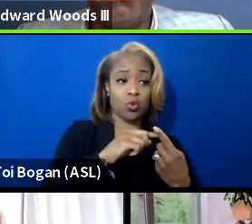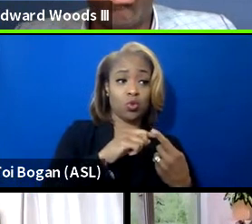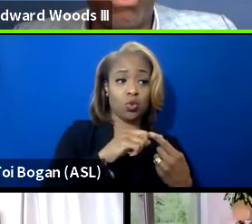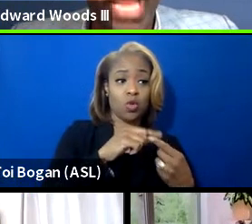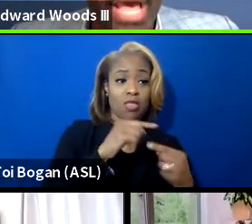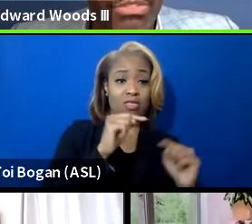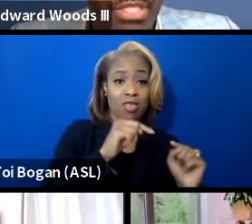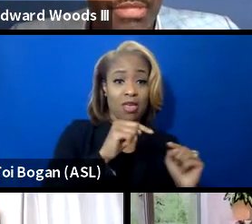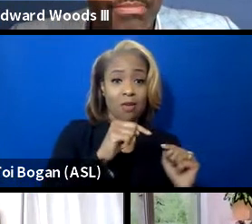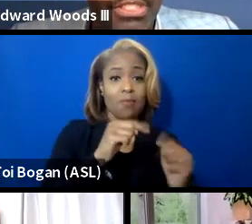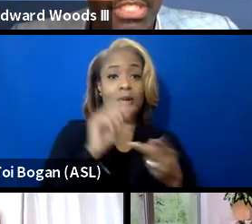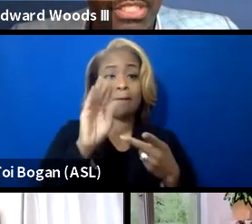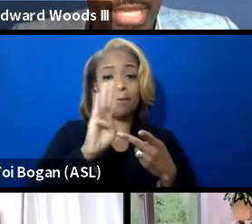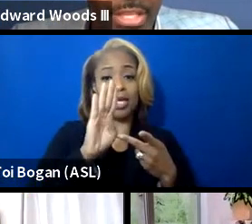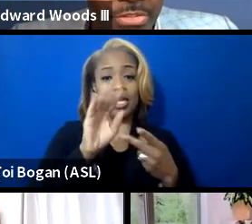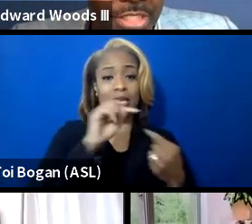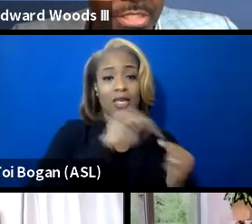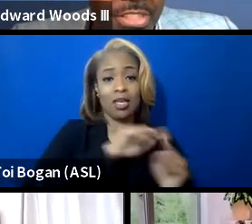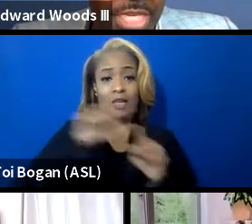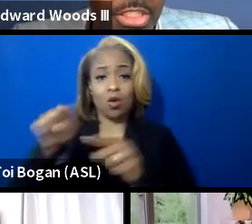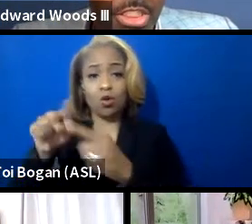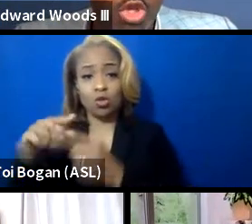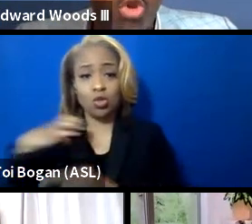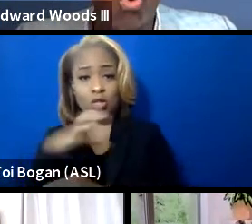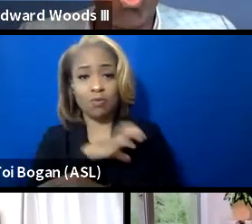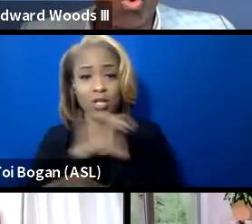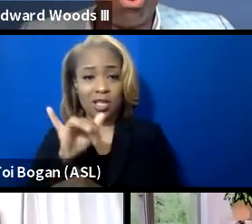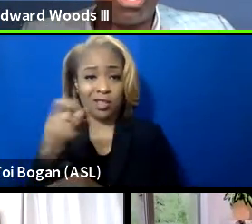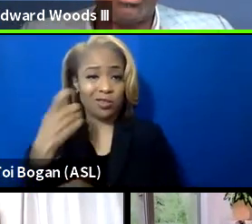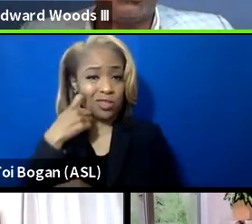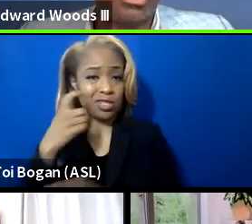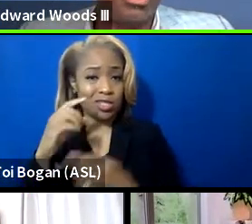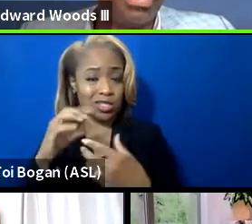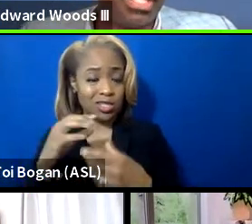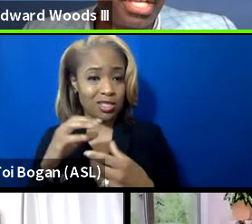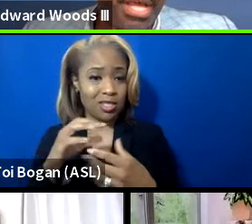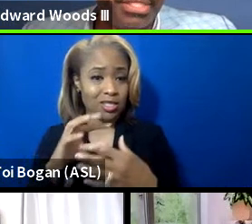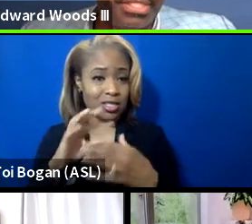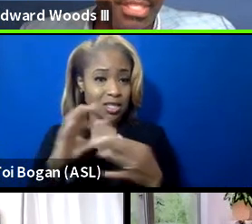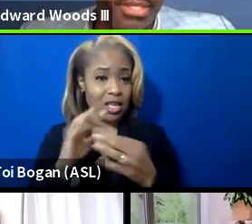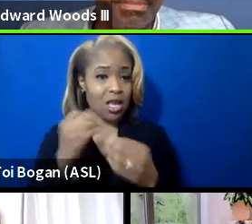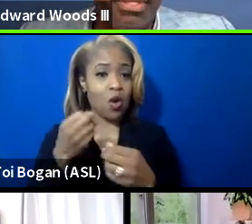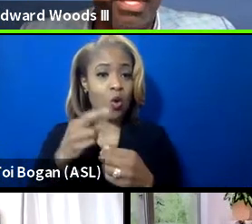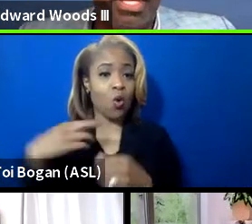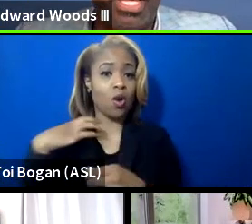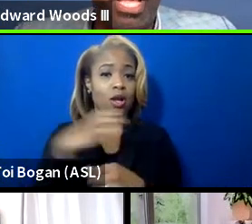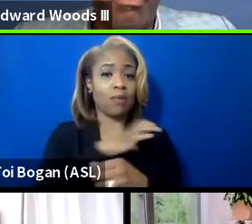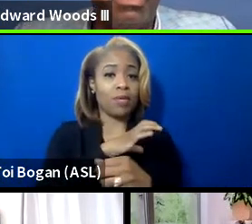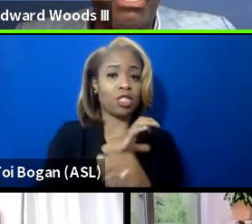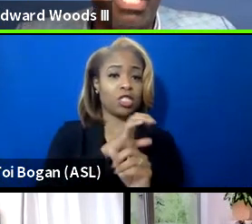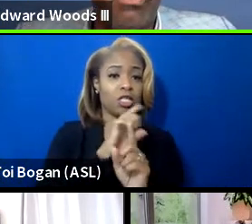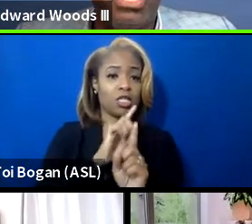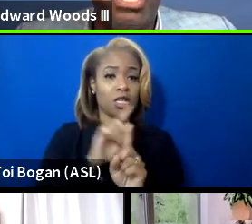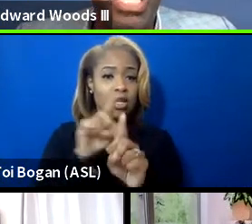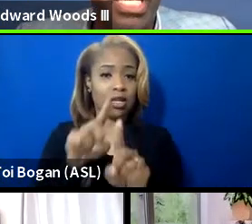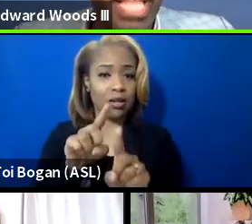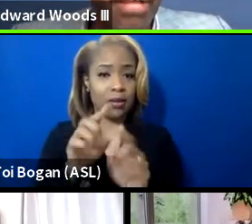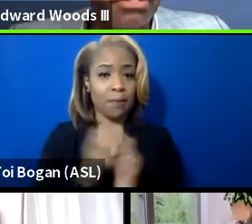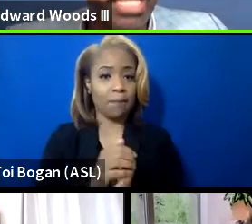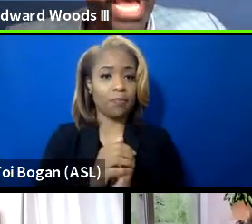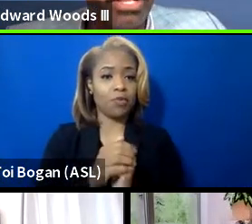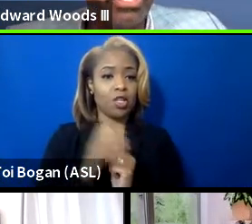B had them going out to the commission, like you just suggested, or the commission coming to them. It was a difference